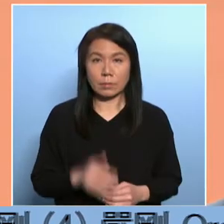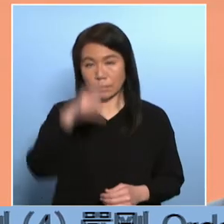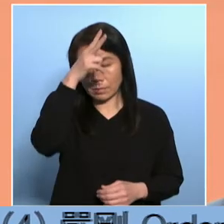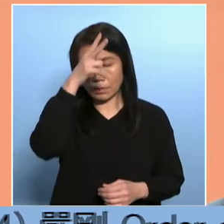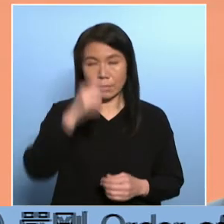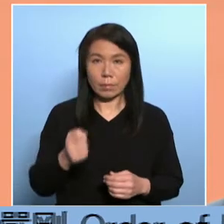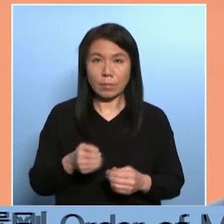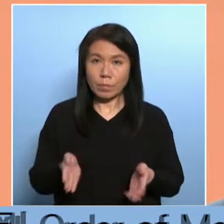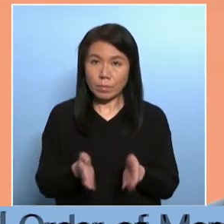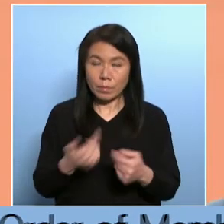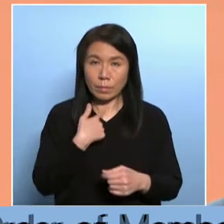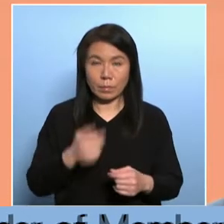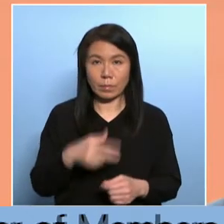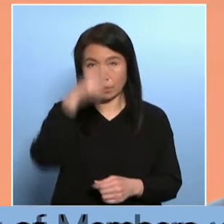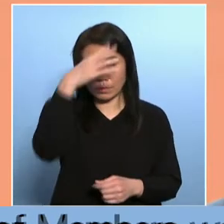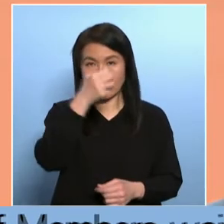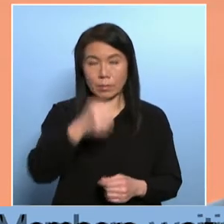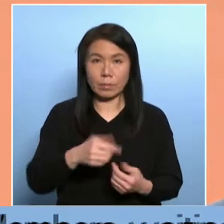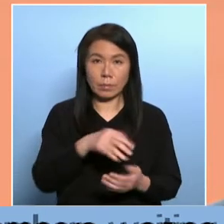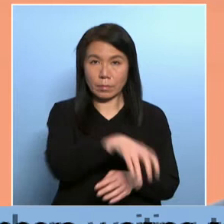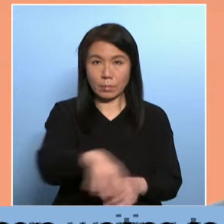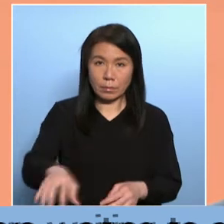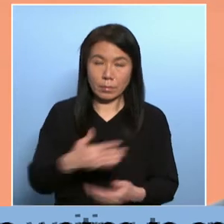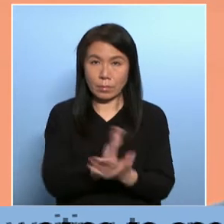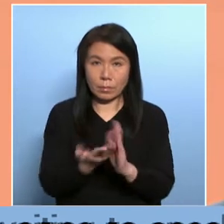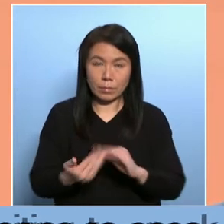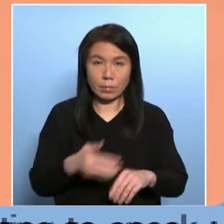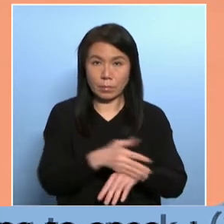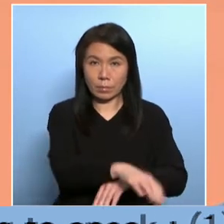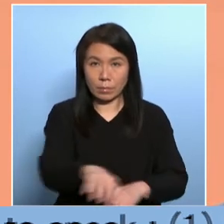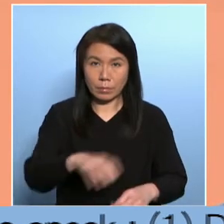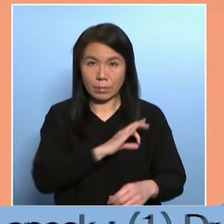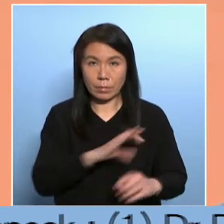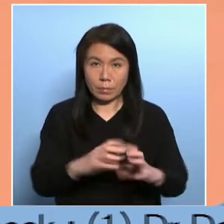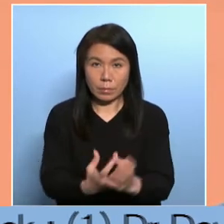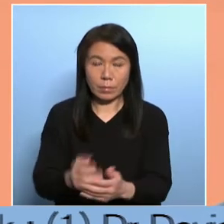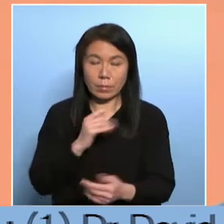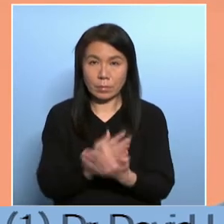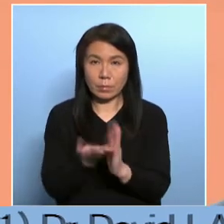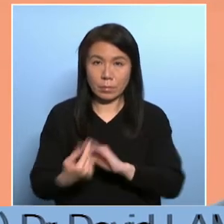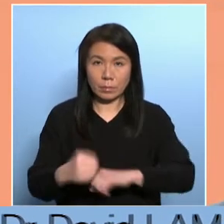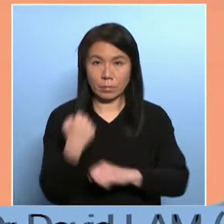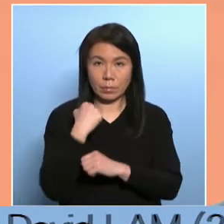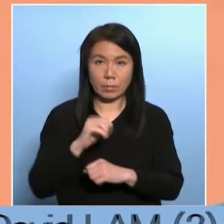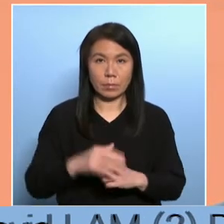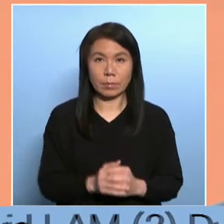Hong Kong public, the government should mobilize political parties and district